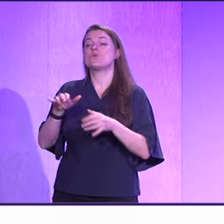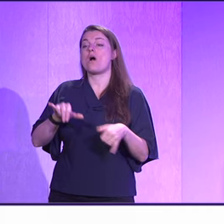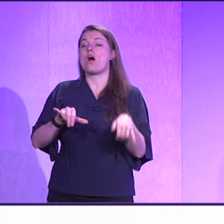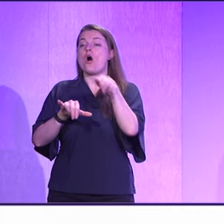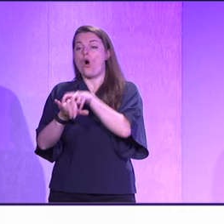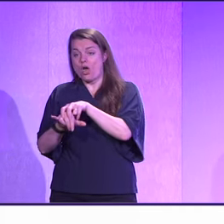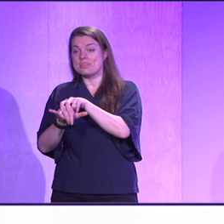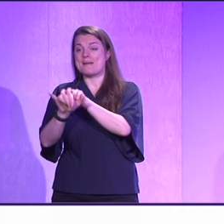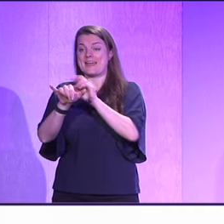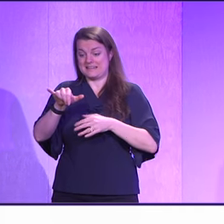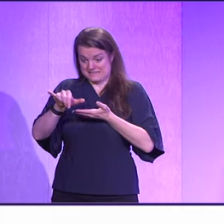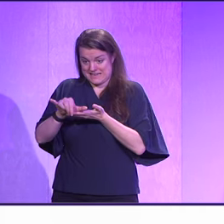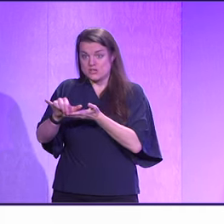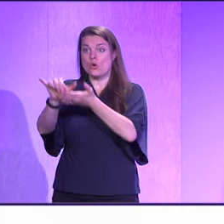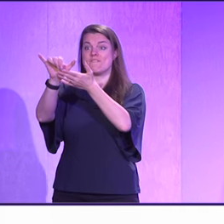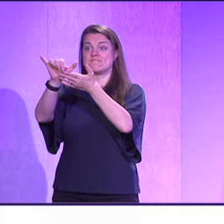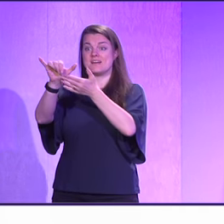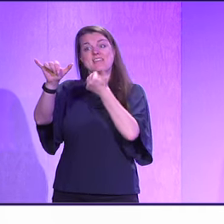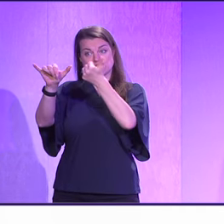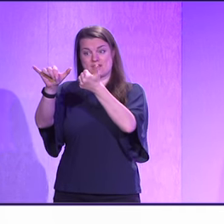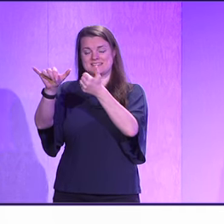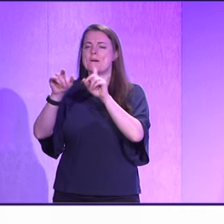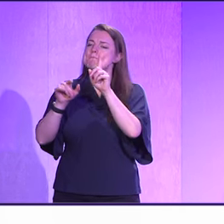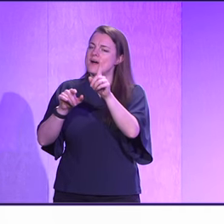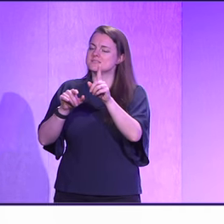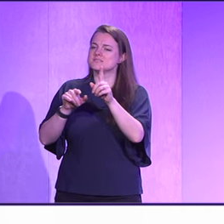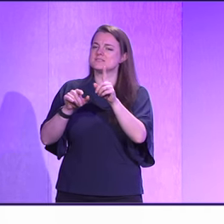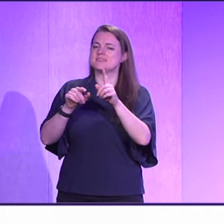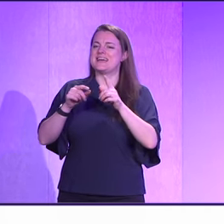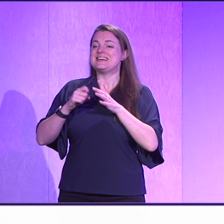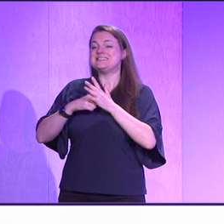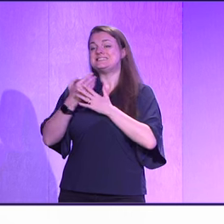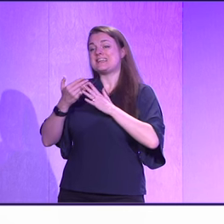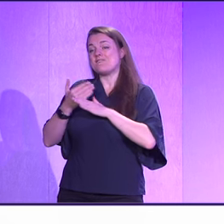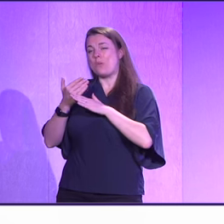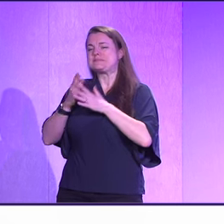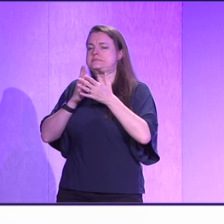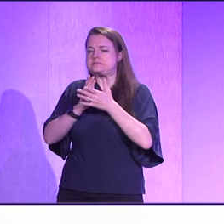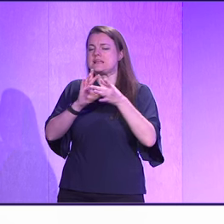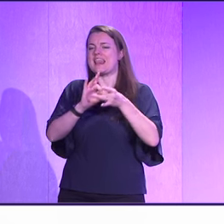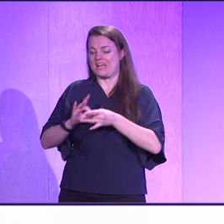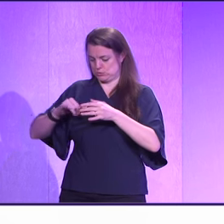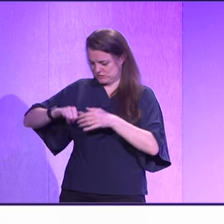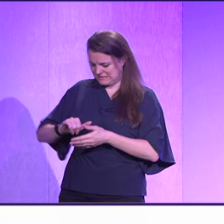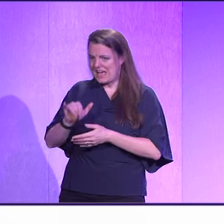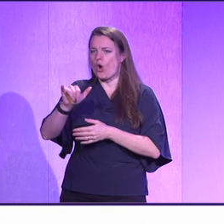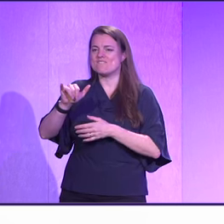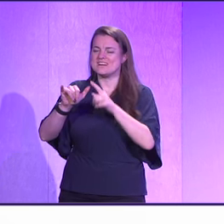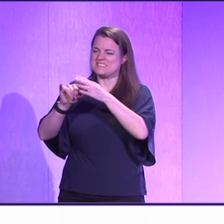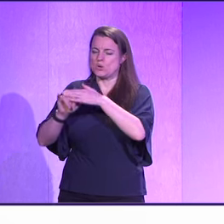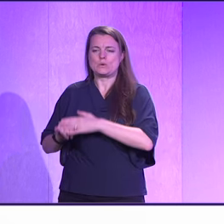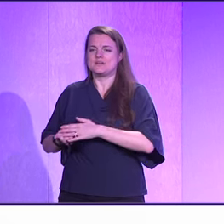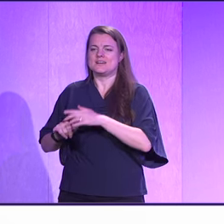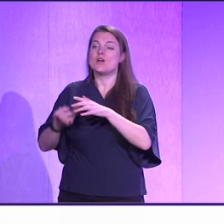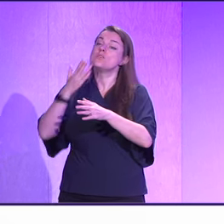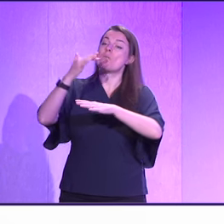plane and it takes off. However, they might not take off. So after all that failure, I messed up ISPs, I messed